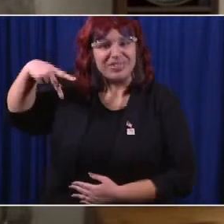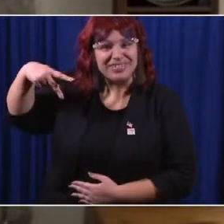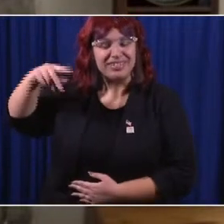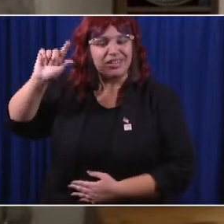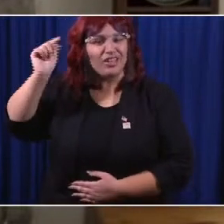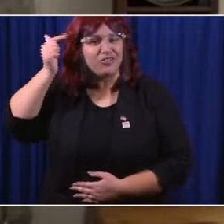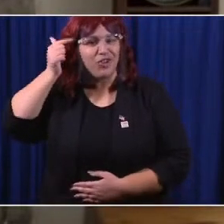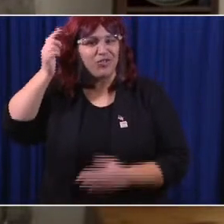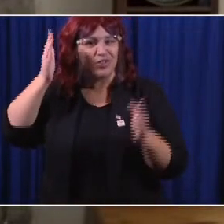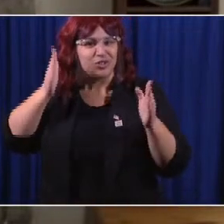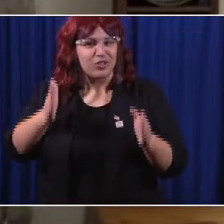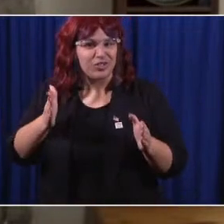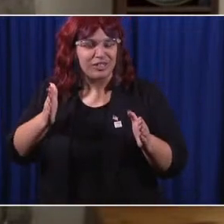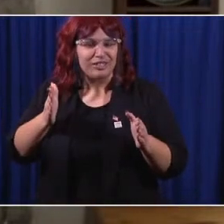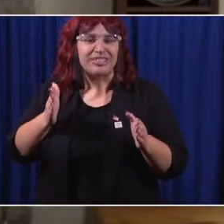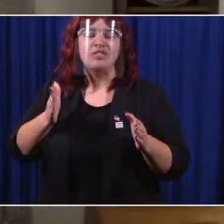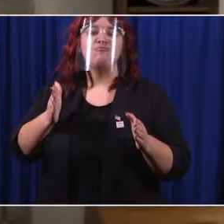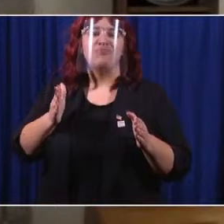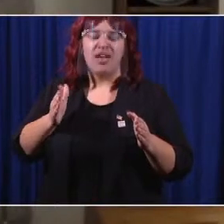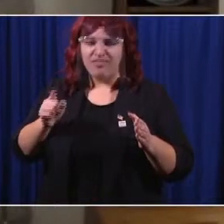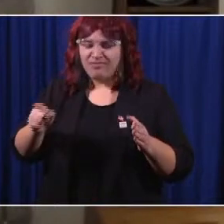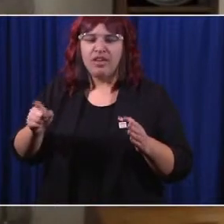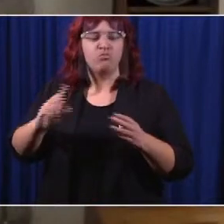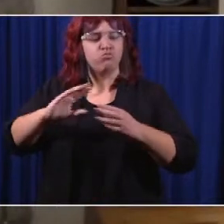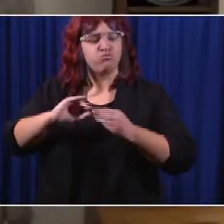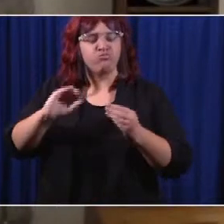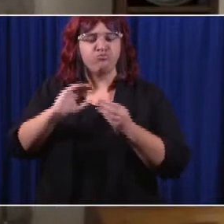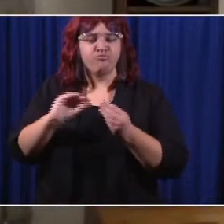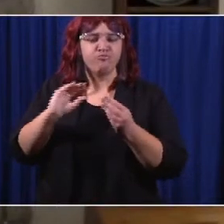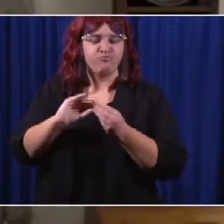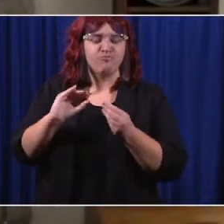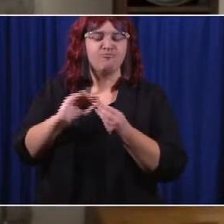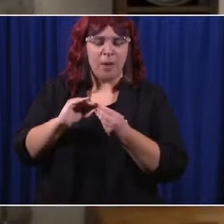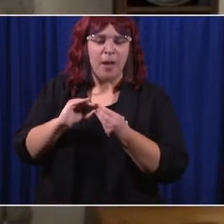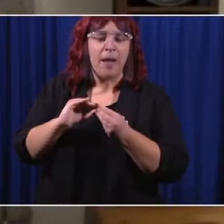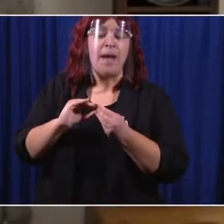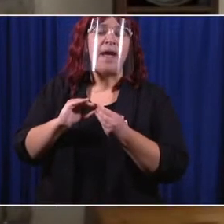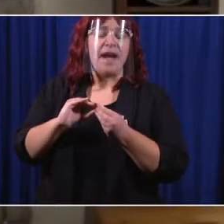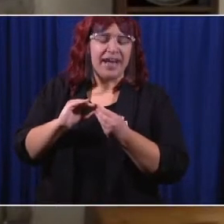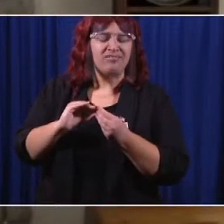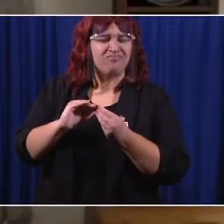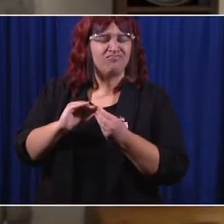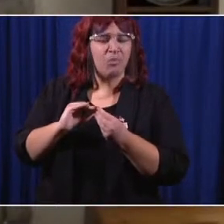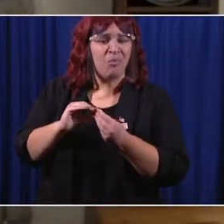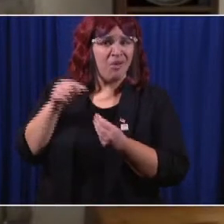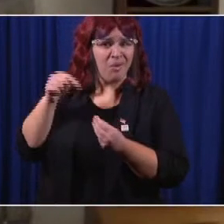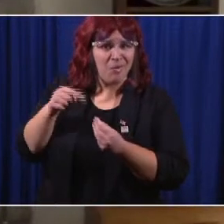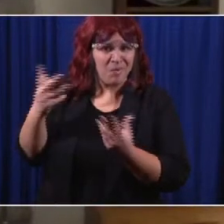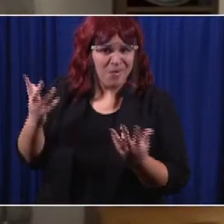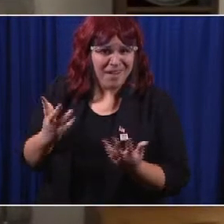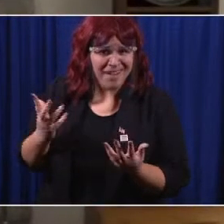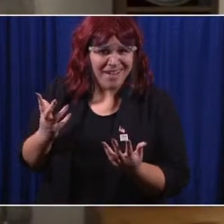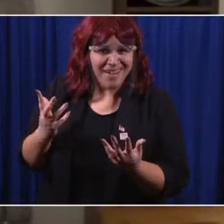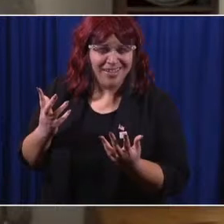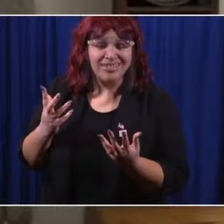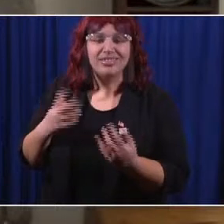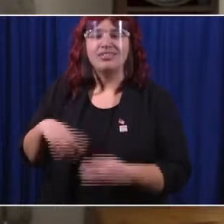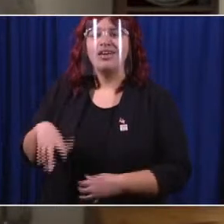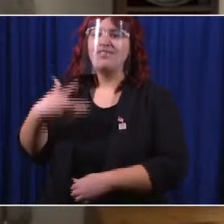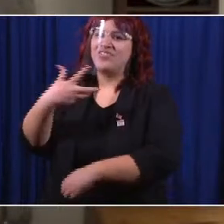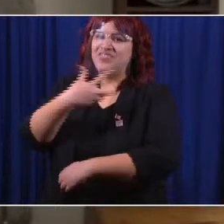us different briefings. And one of the things that they spent a lot of time talking about, of course, is the